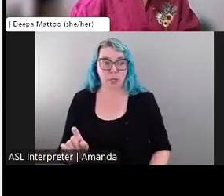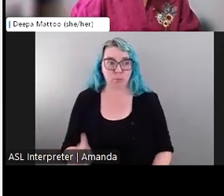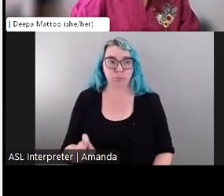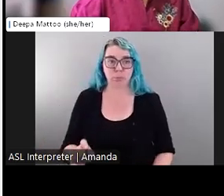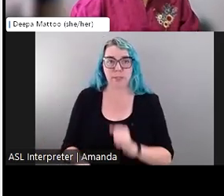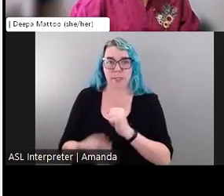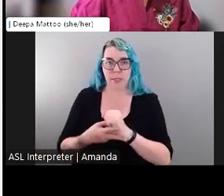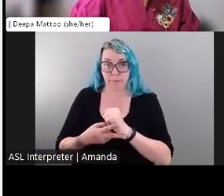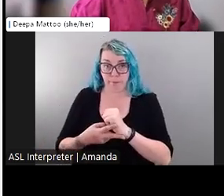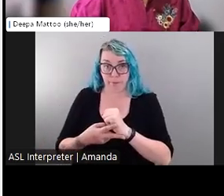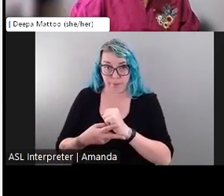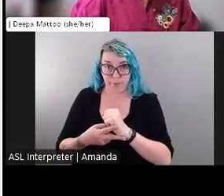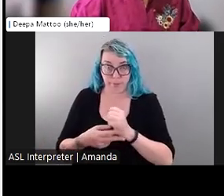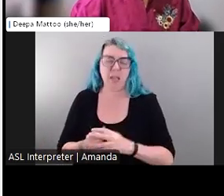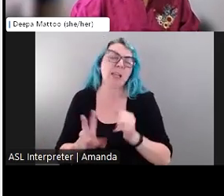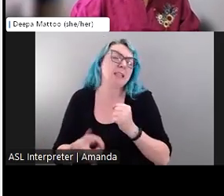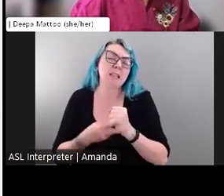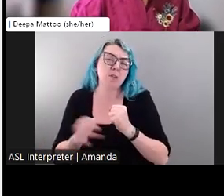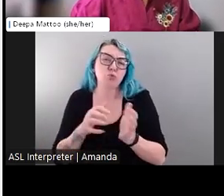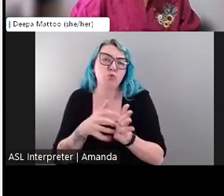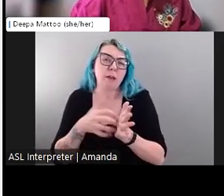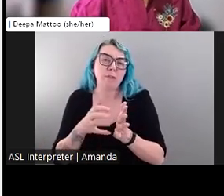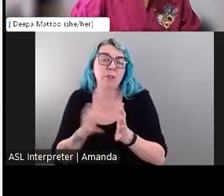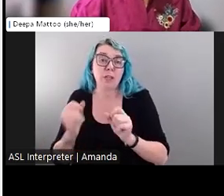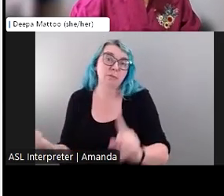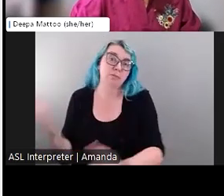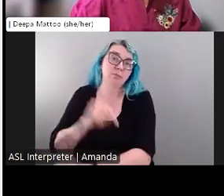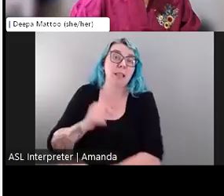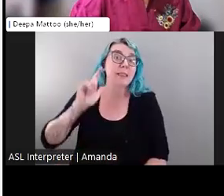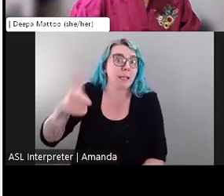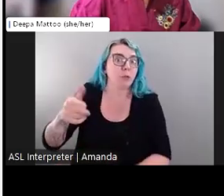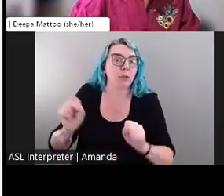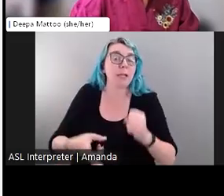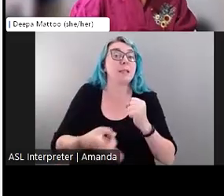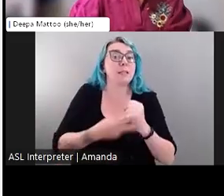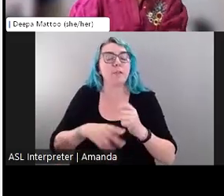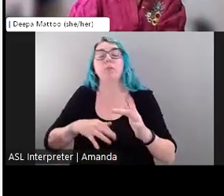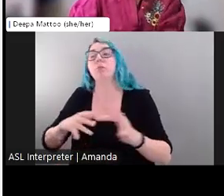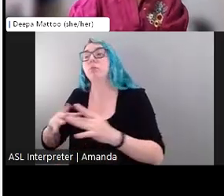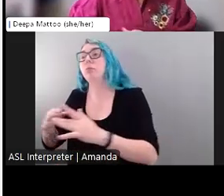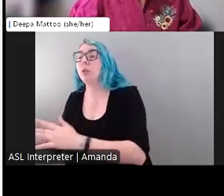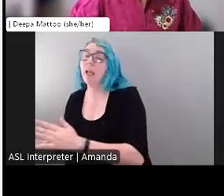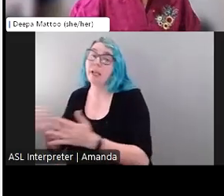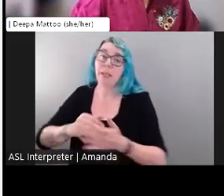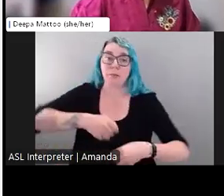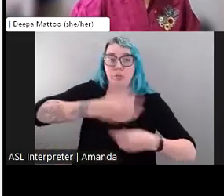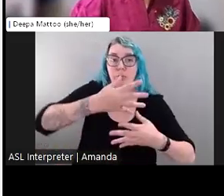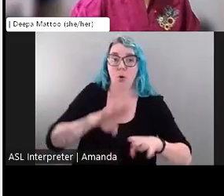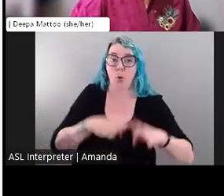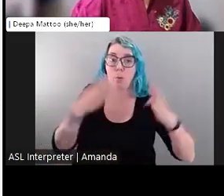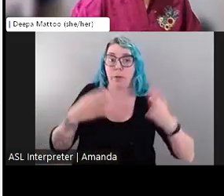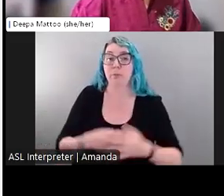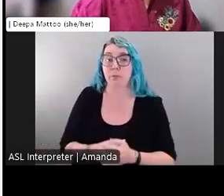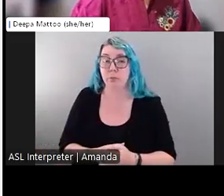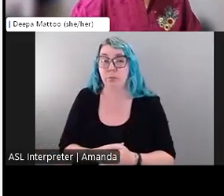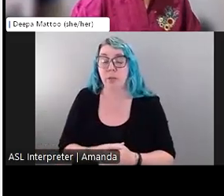multiple sessions, or if there are questions that you want to return to later. You can also edit the questionnaire for up to